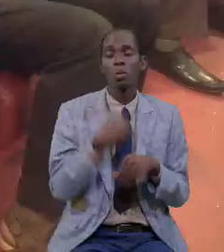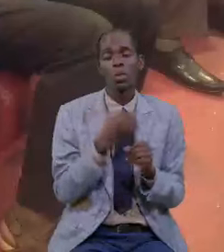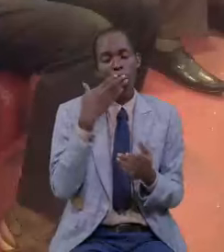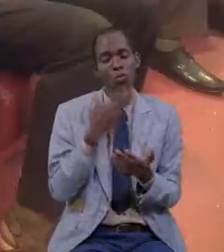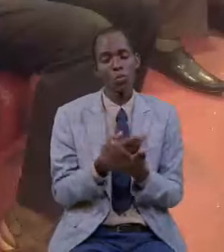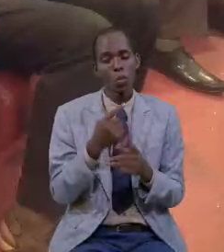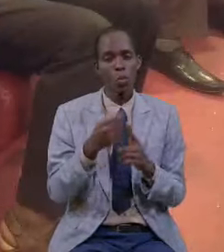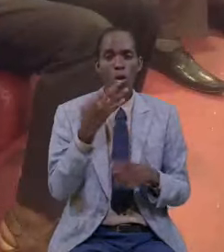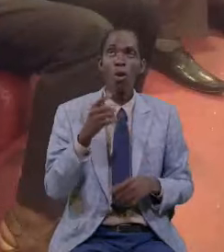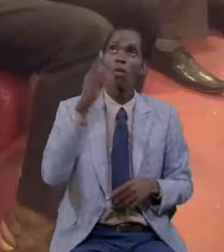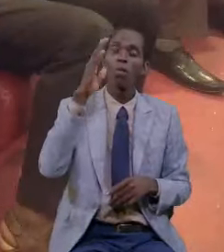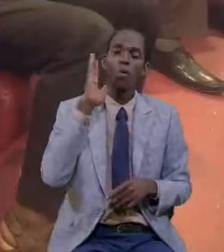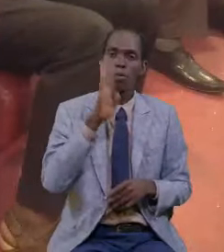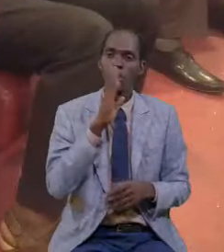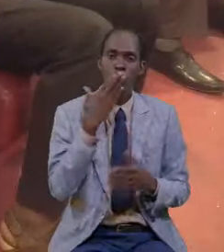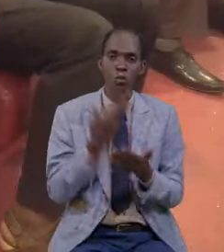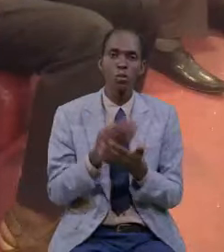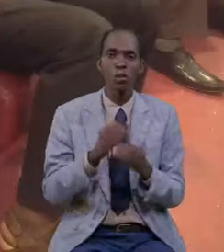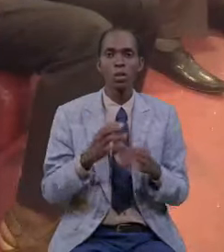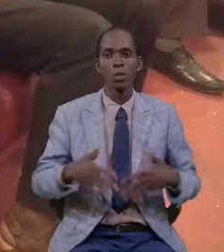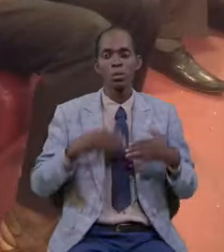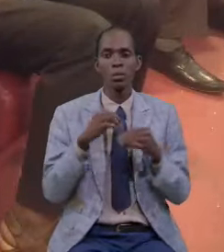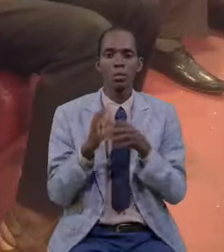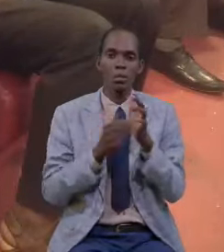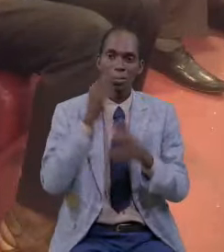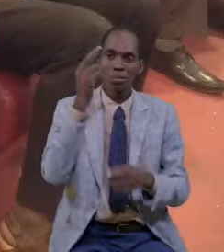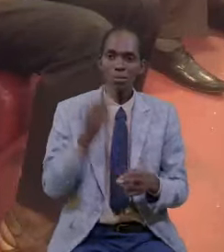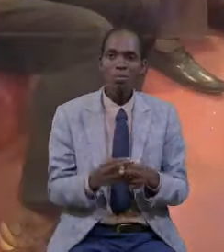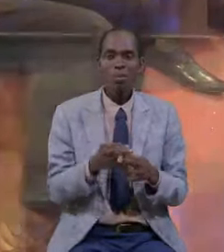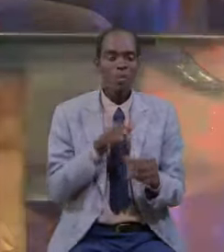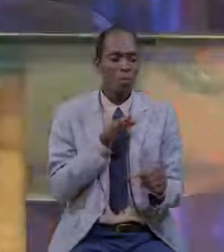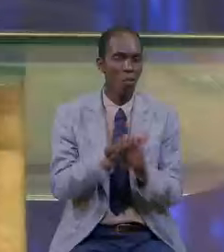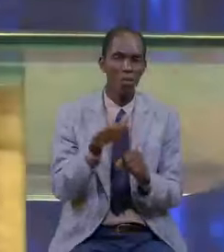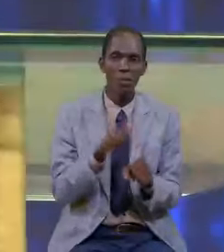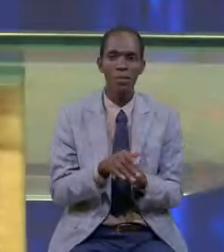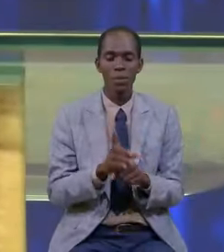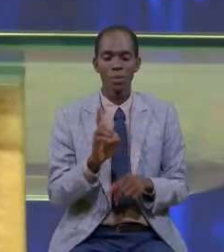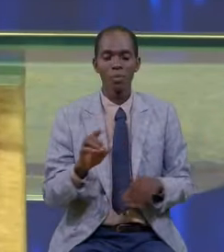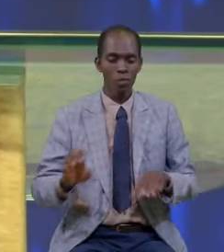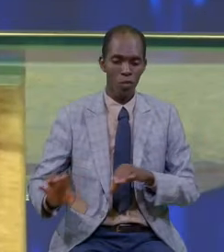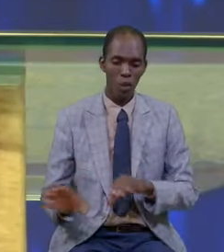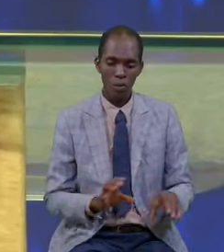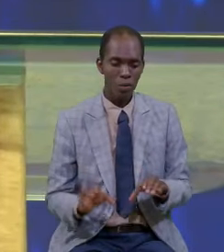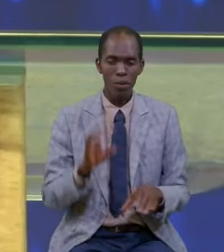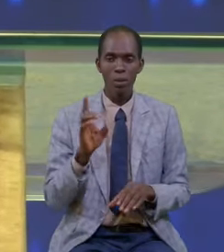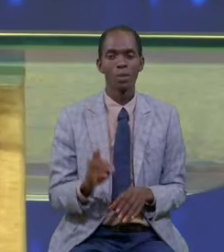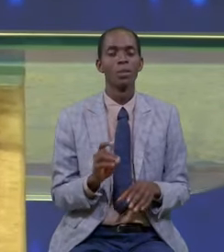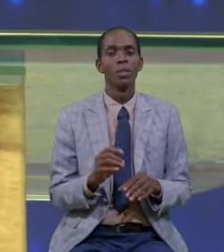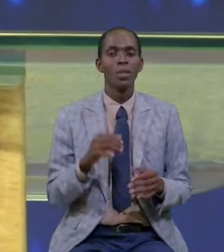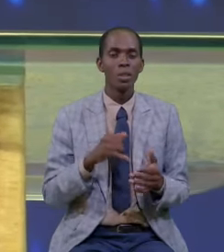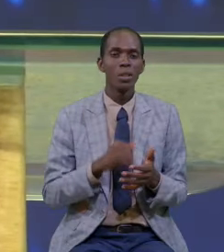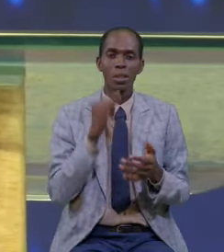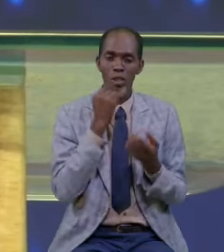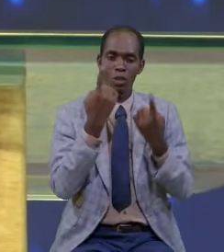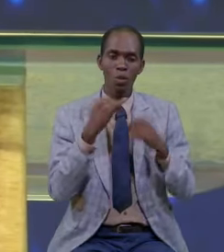today. Amen. Fulfilled. Amen. Performed. Amen. Done. Amen. Is coming upon your